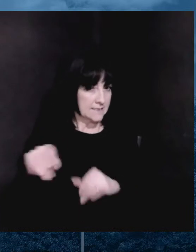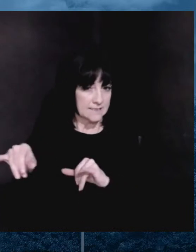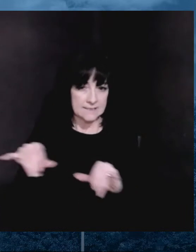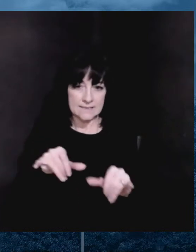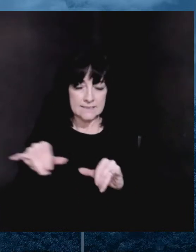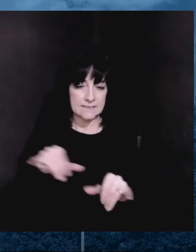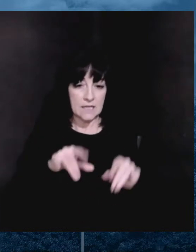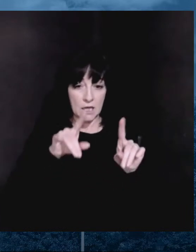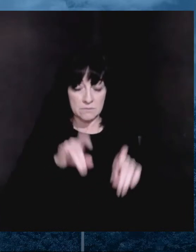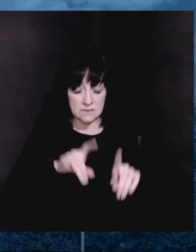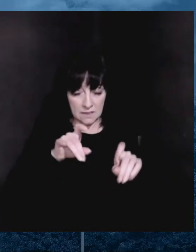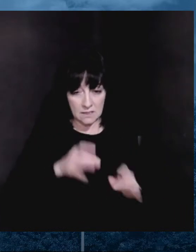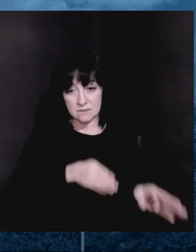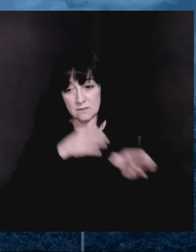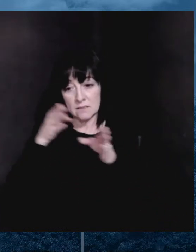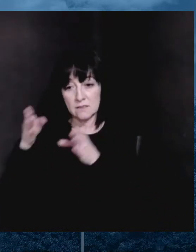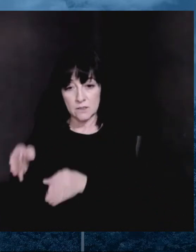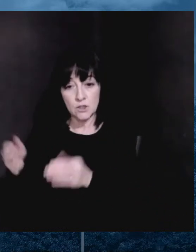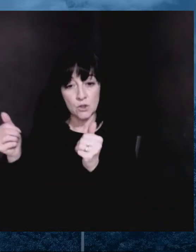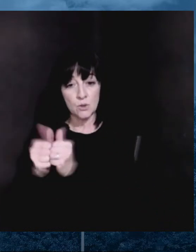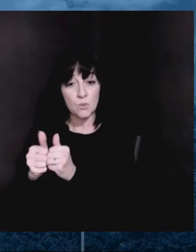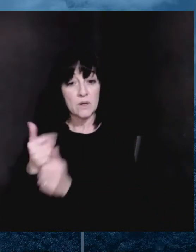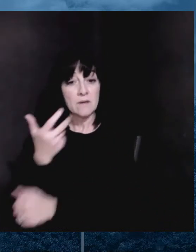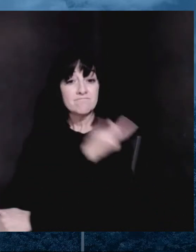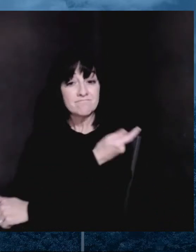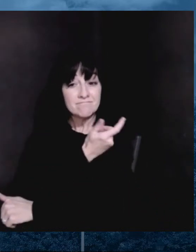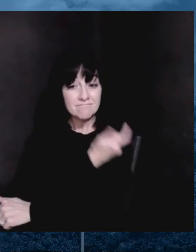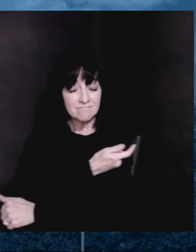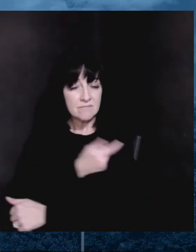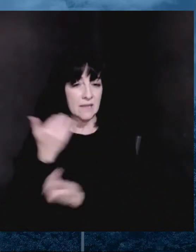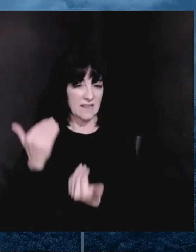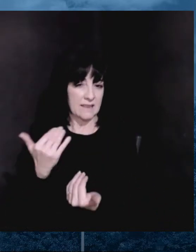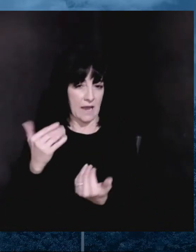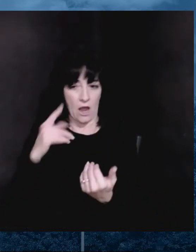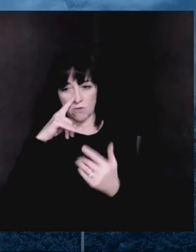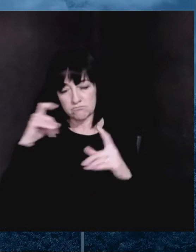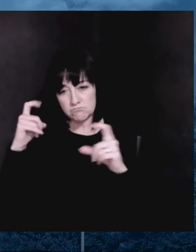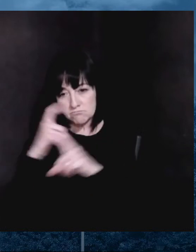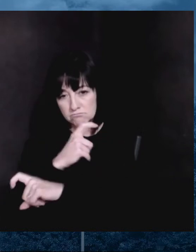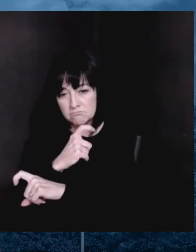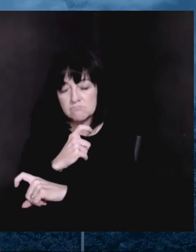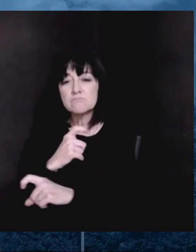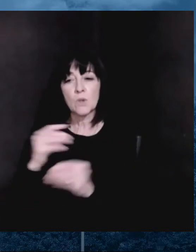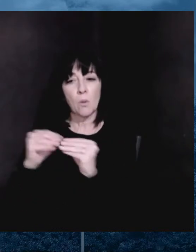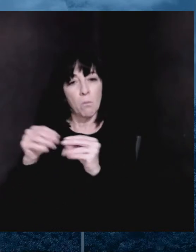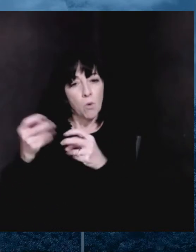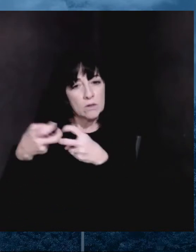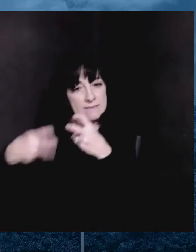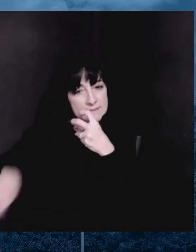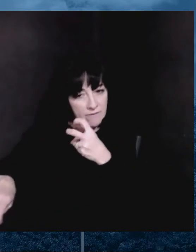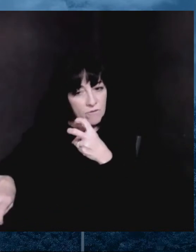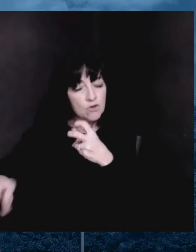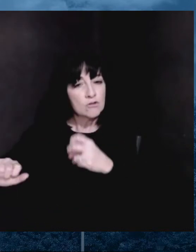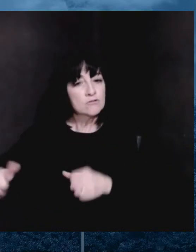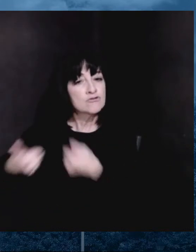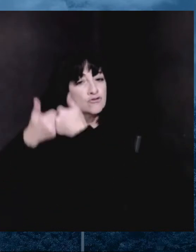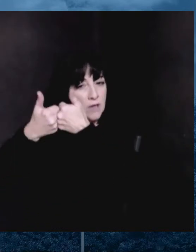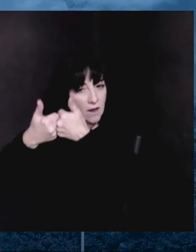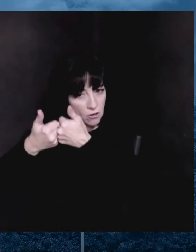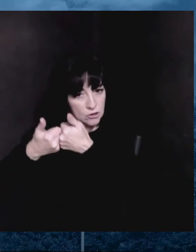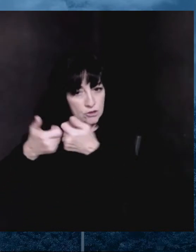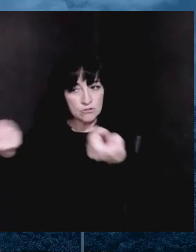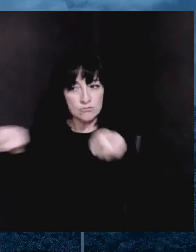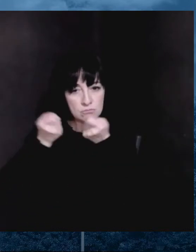be a big challenge, a little bit more difficult and more complicated than the testing side to get people